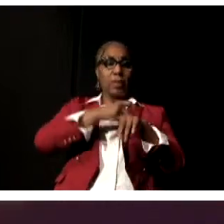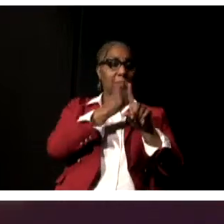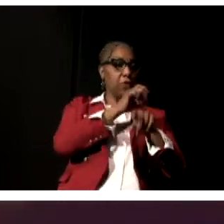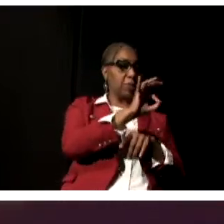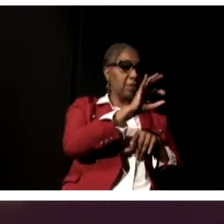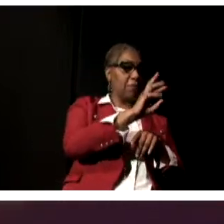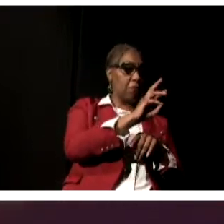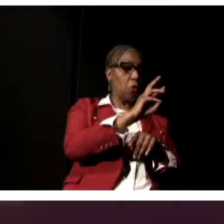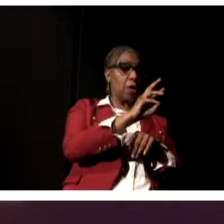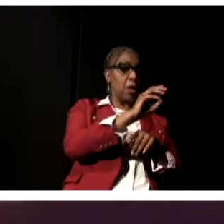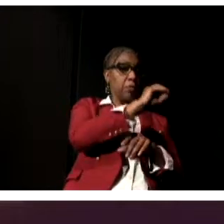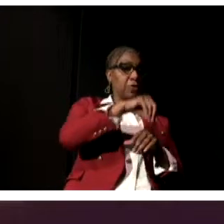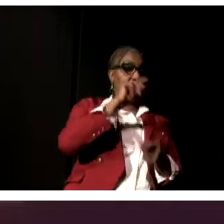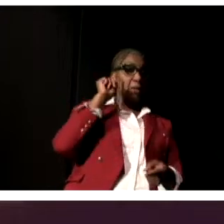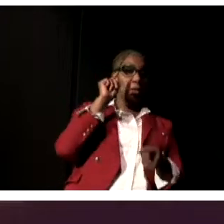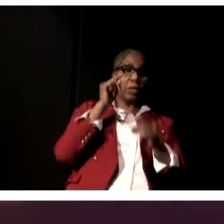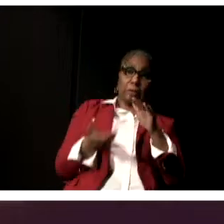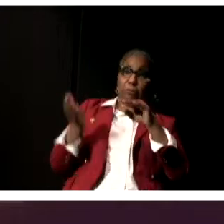to 92%.